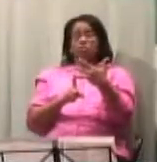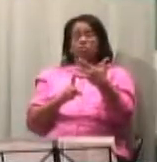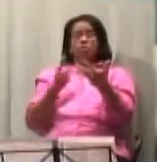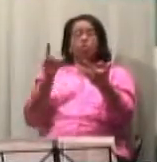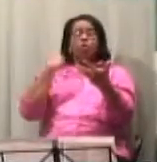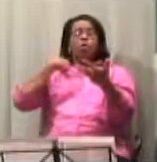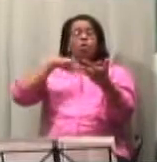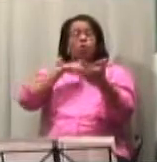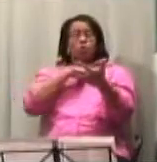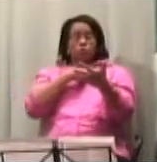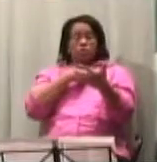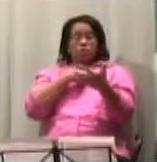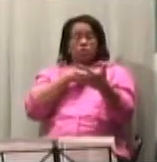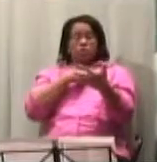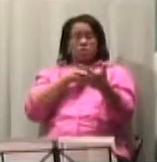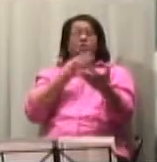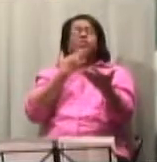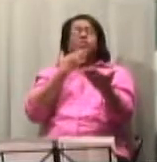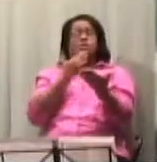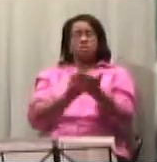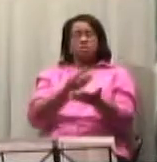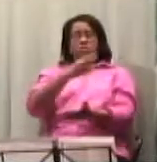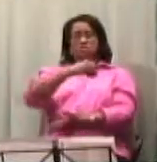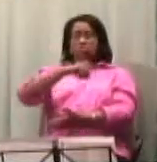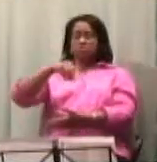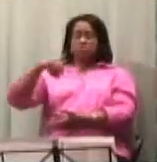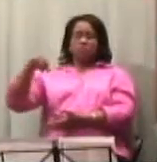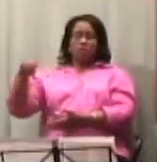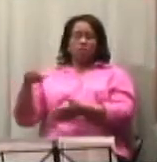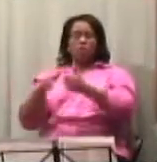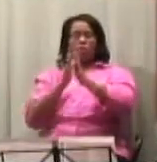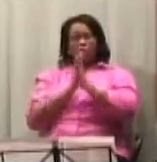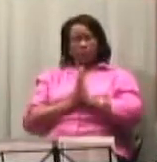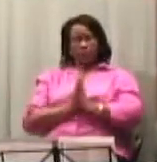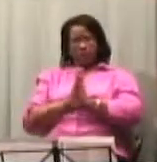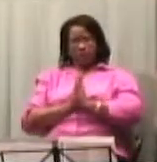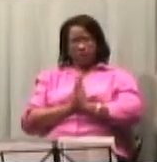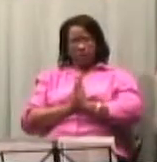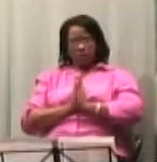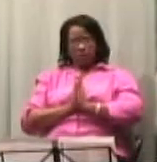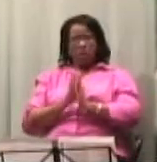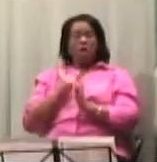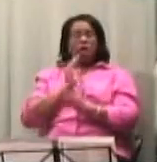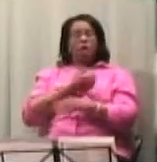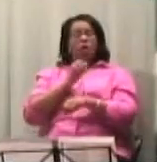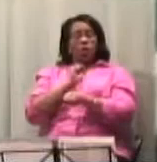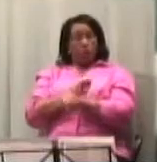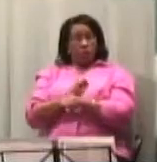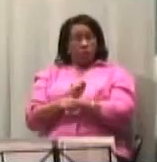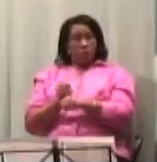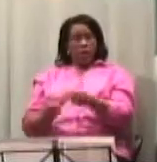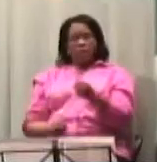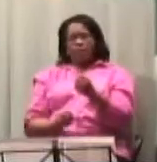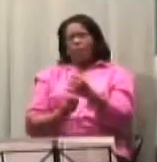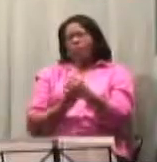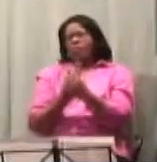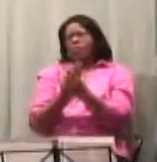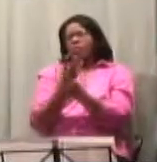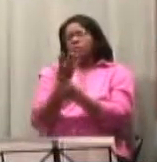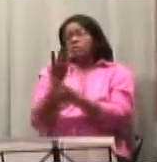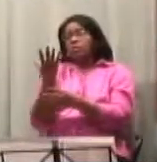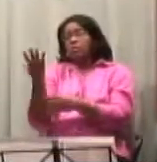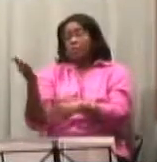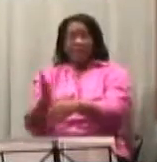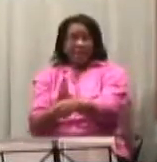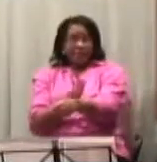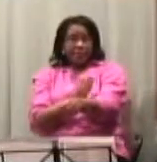rich soil, we pray that we produce fruit. So, dear brothers and